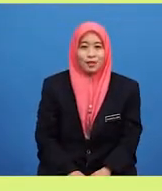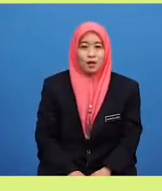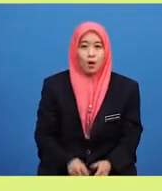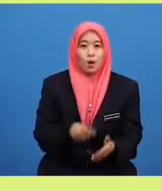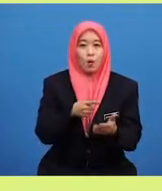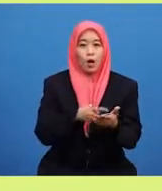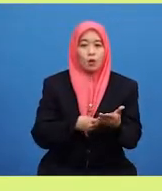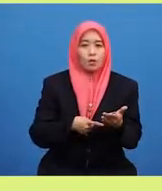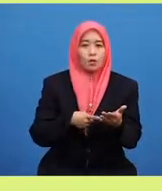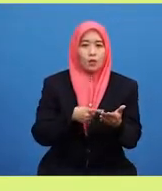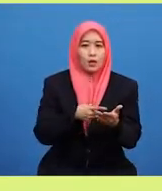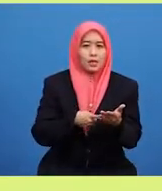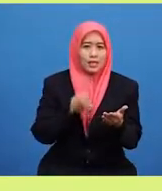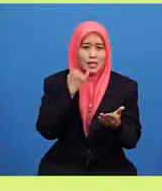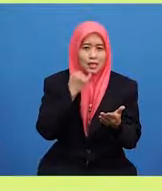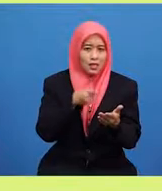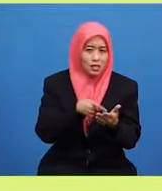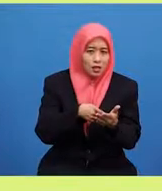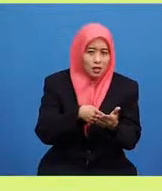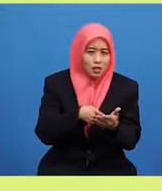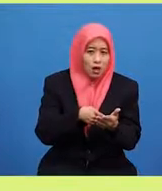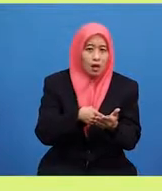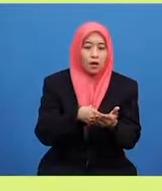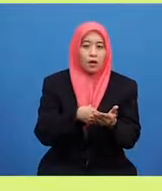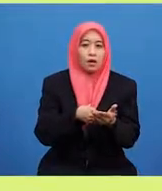What about this one now?